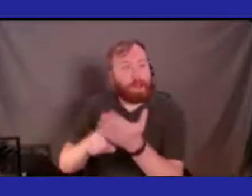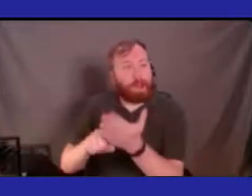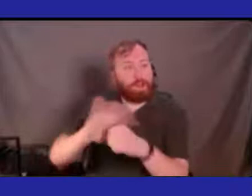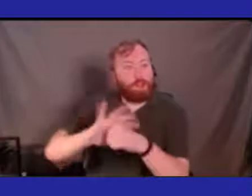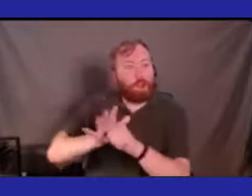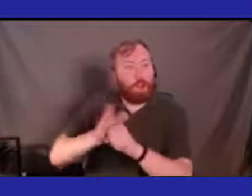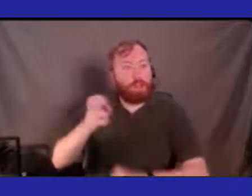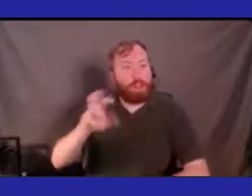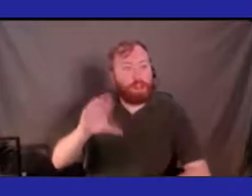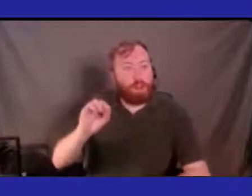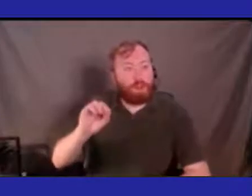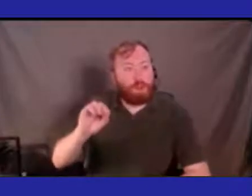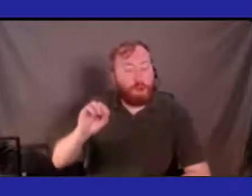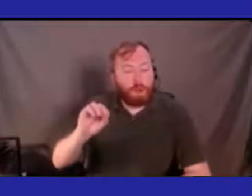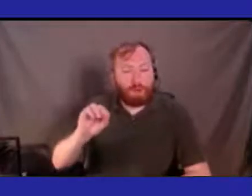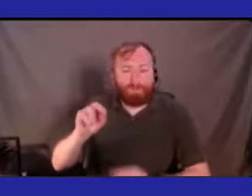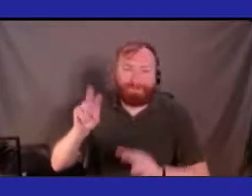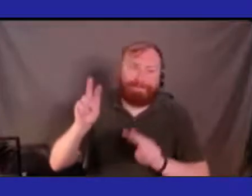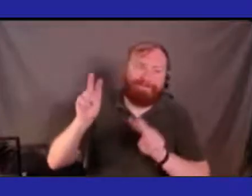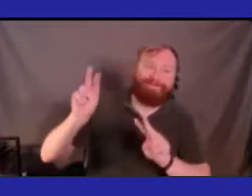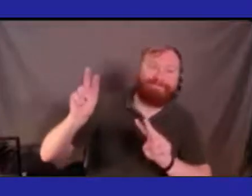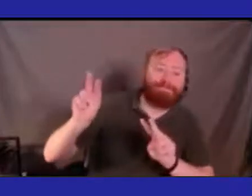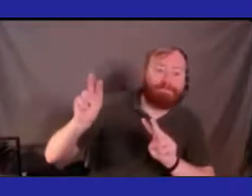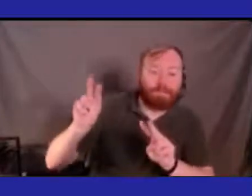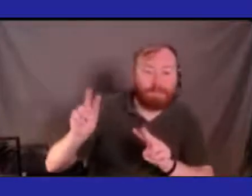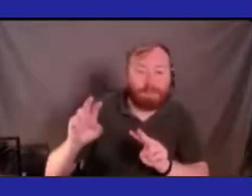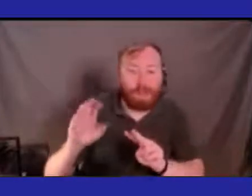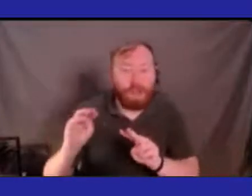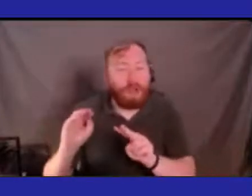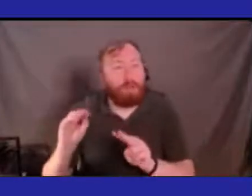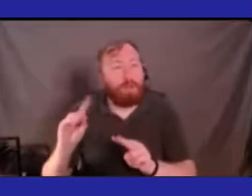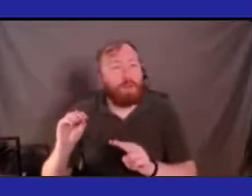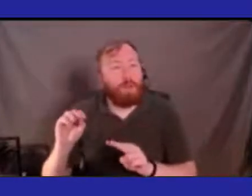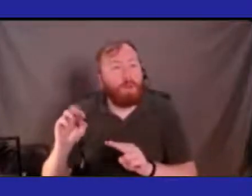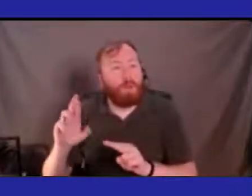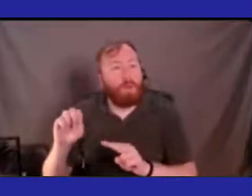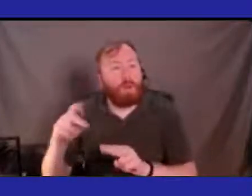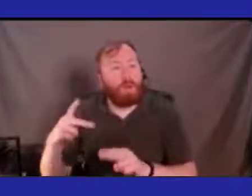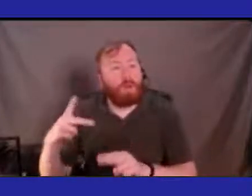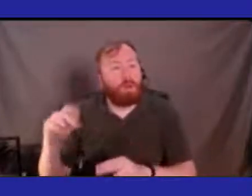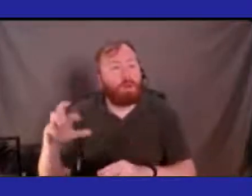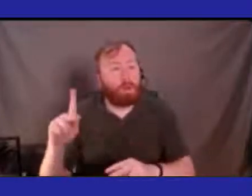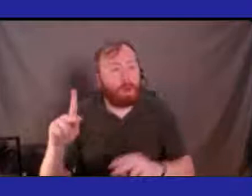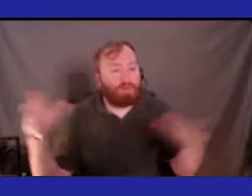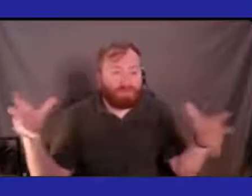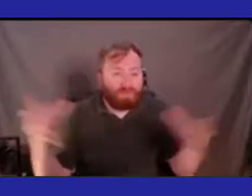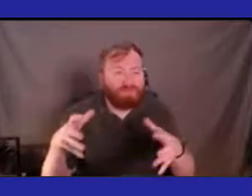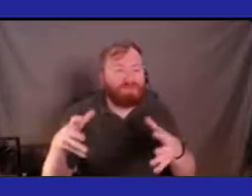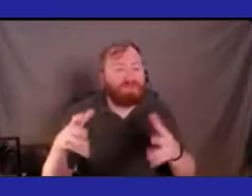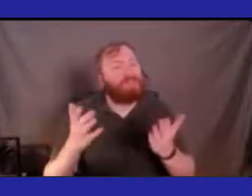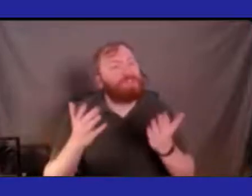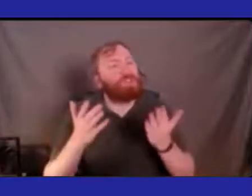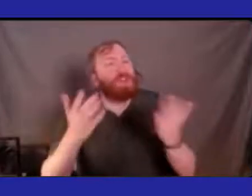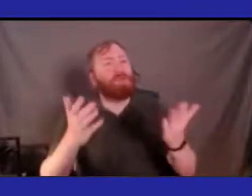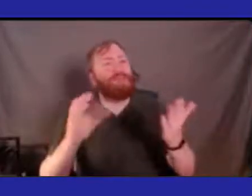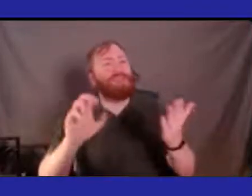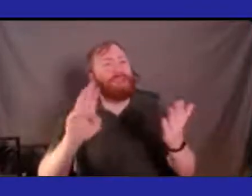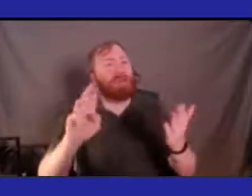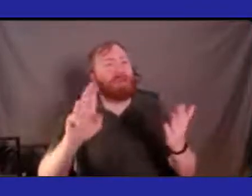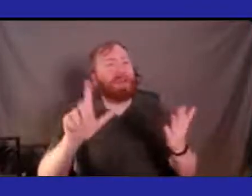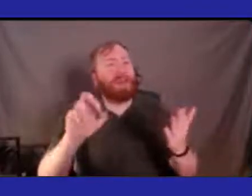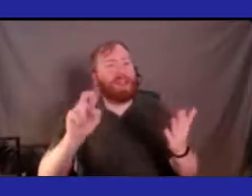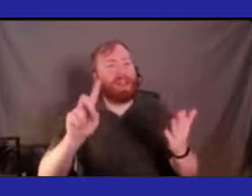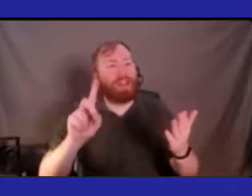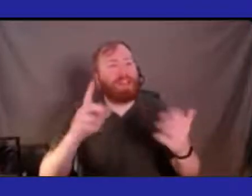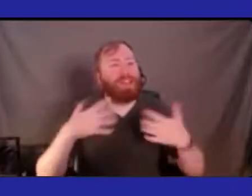showcase in Commodore Park. The community got together and nominated Cumberland as healthcare heroes, and articles